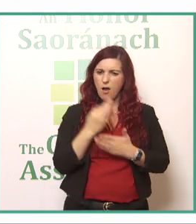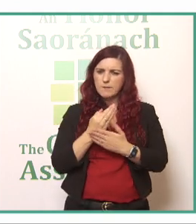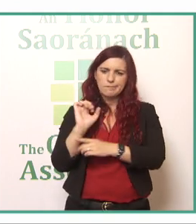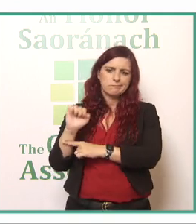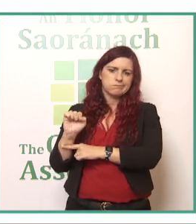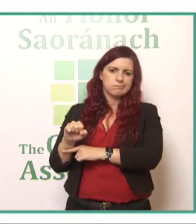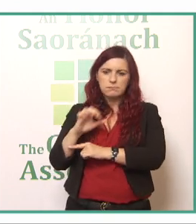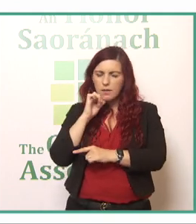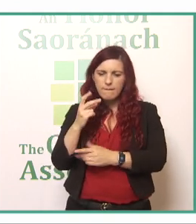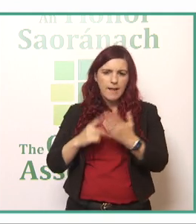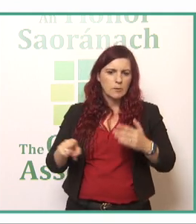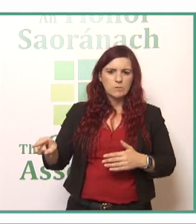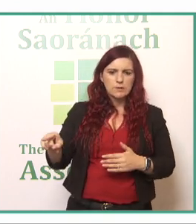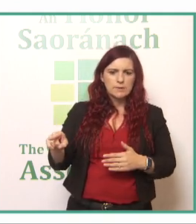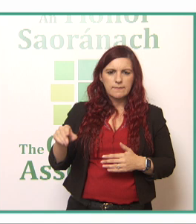undervalued.